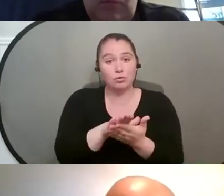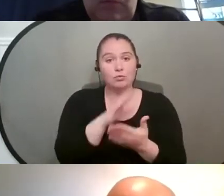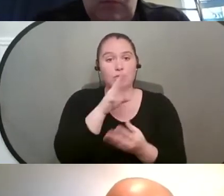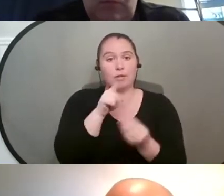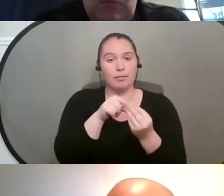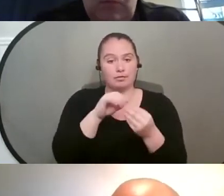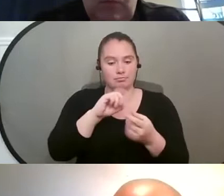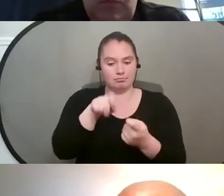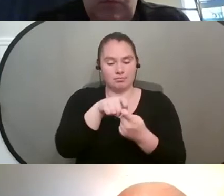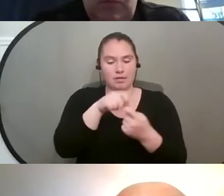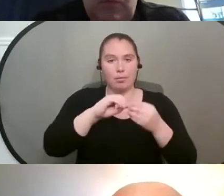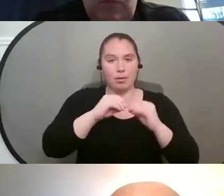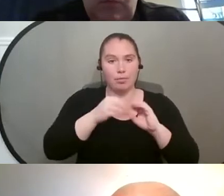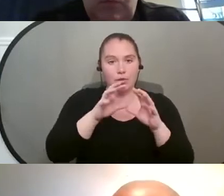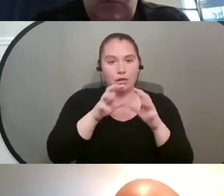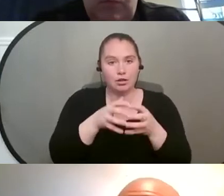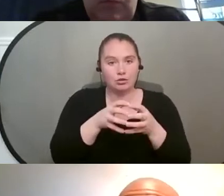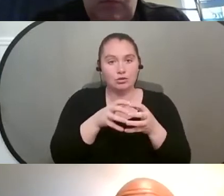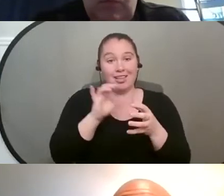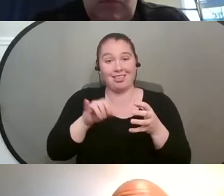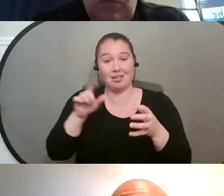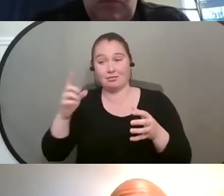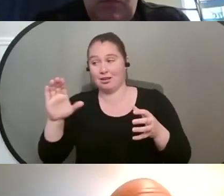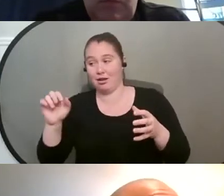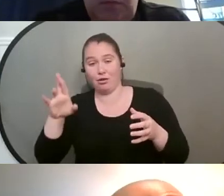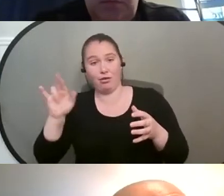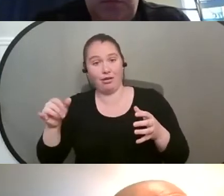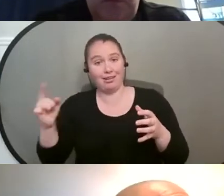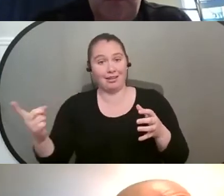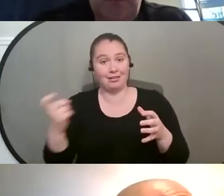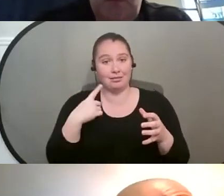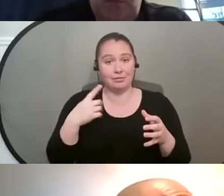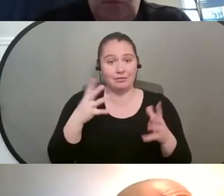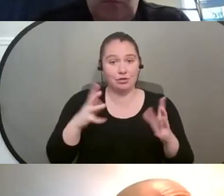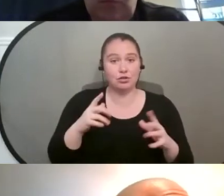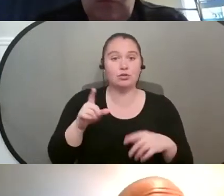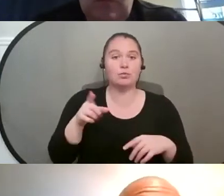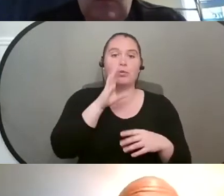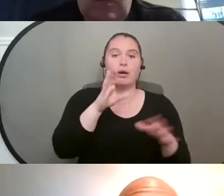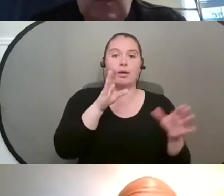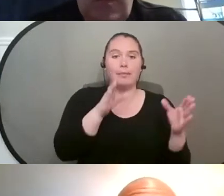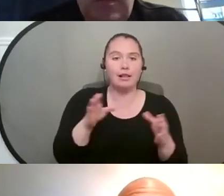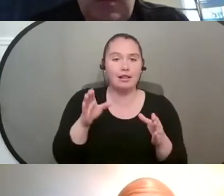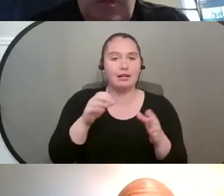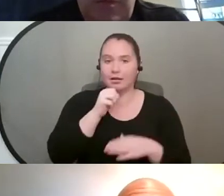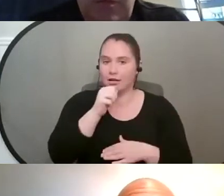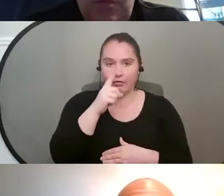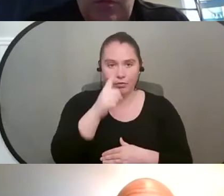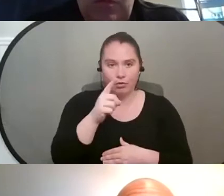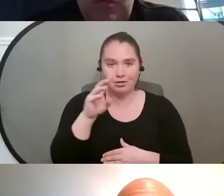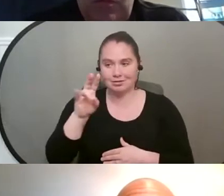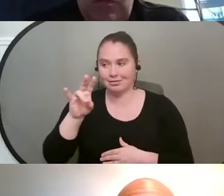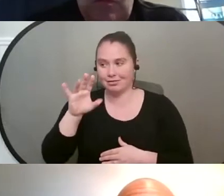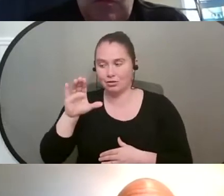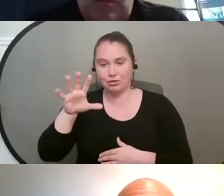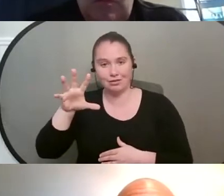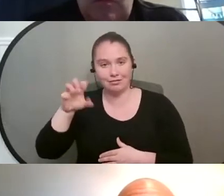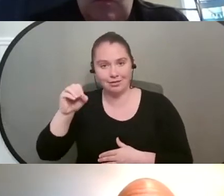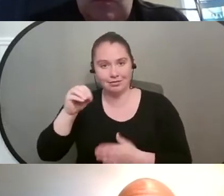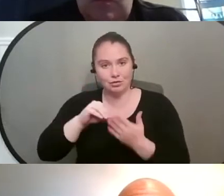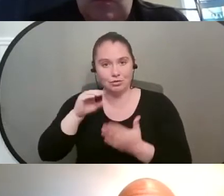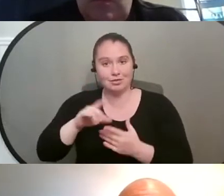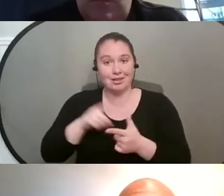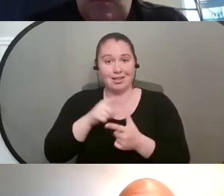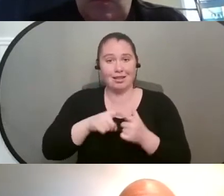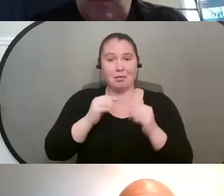is kind of the question that Carrie asked, is we want to make sure that, we're not planning for 750 students and getting right to that